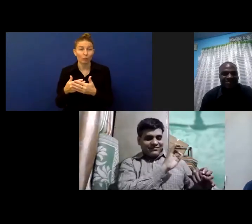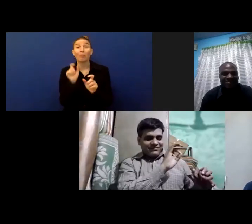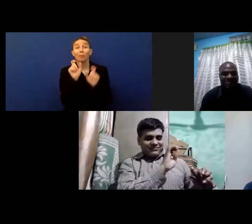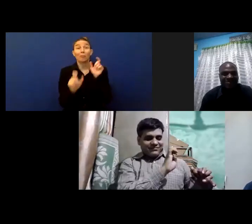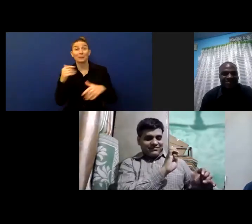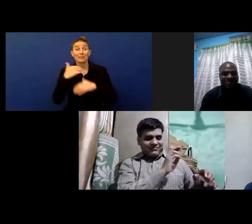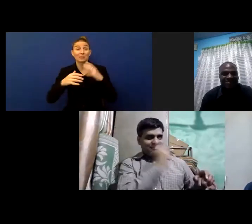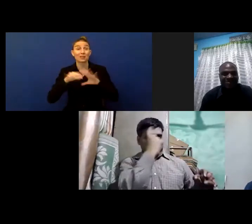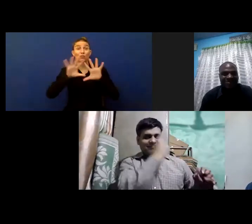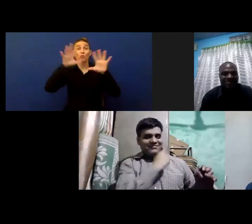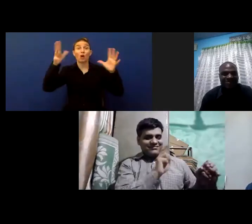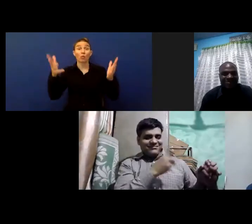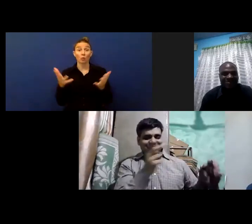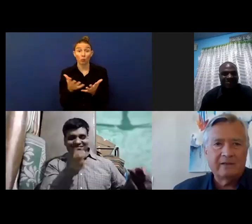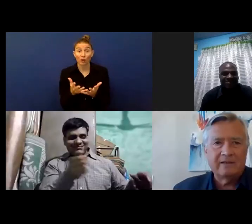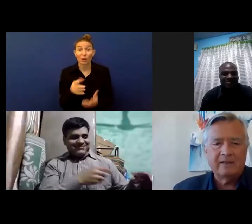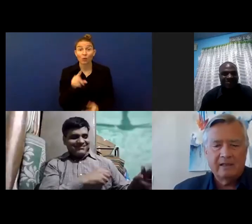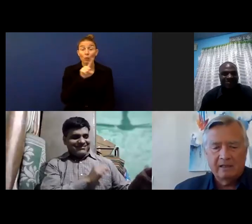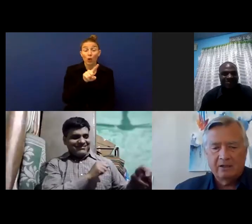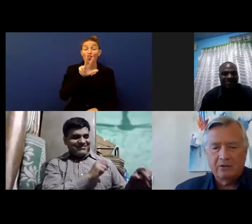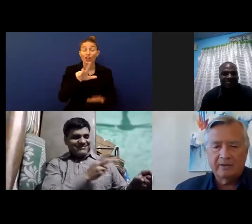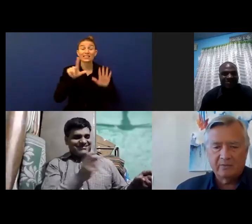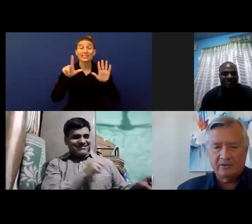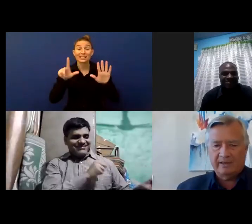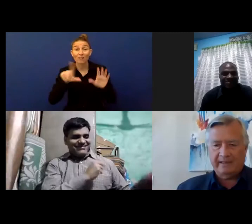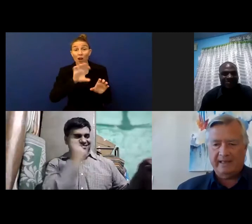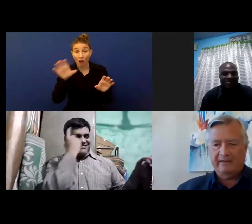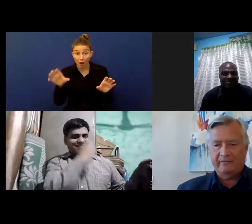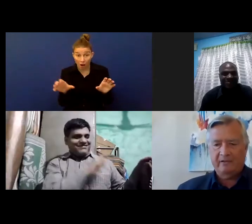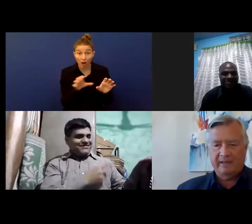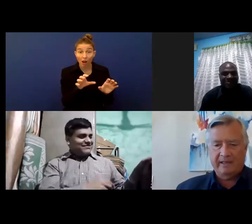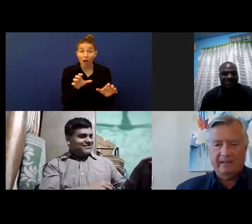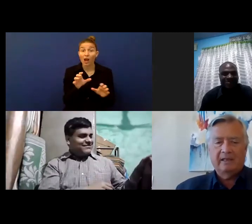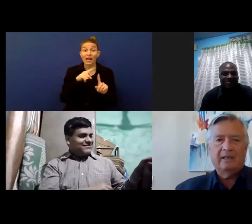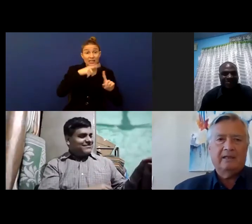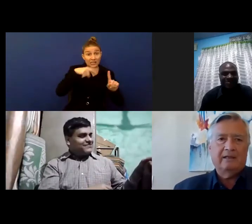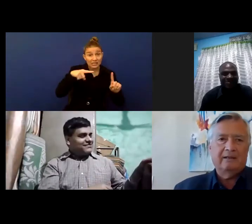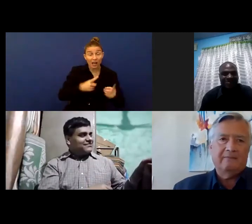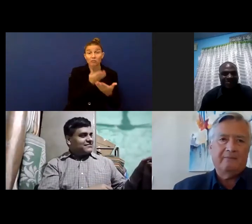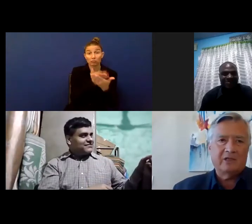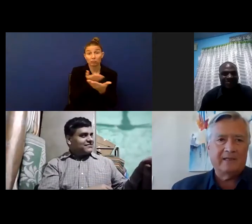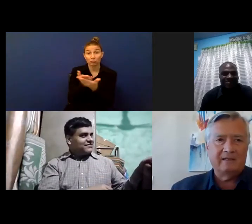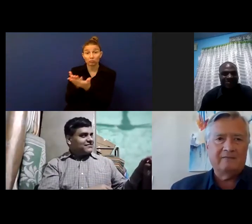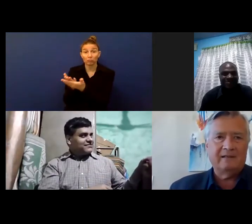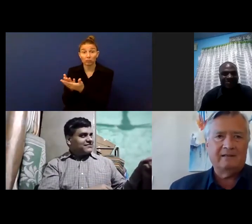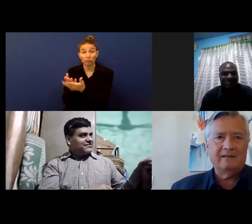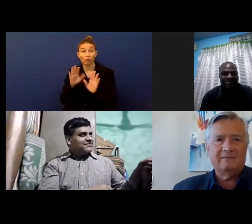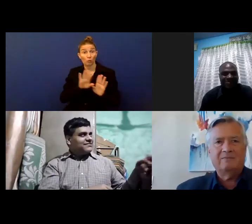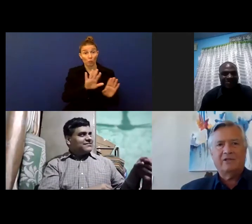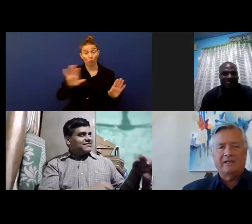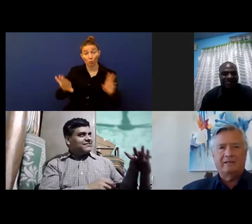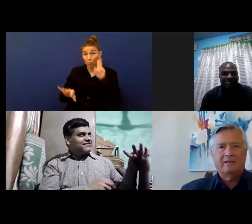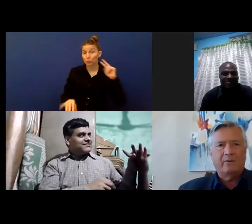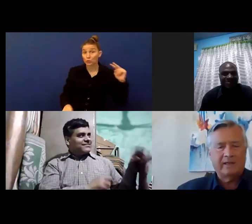year, 137 countries contributed their data from their perspective